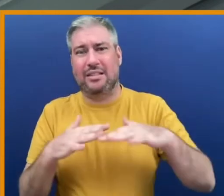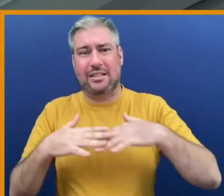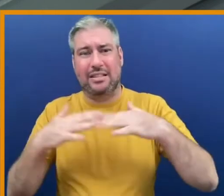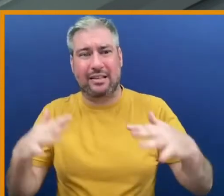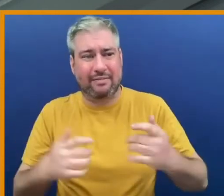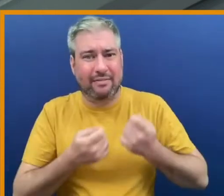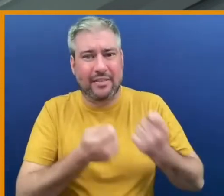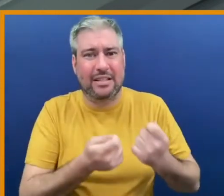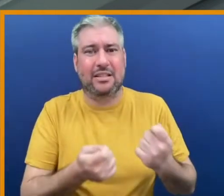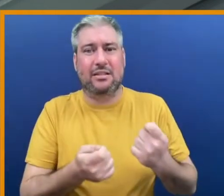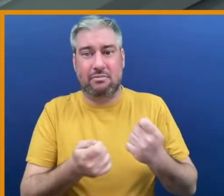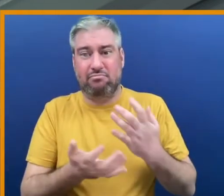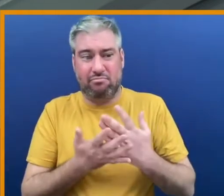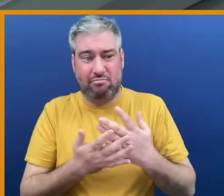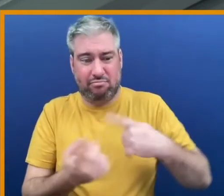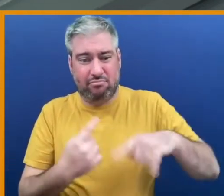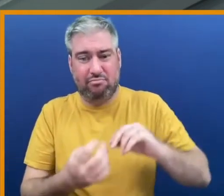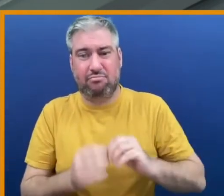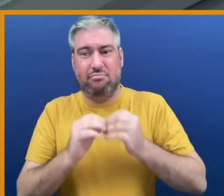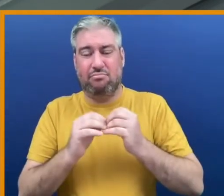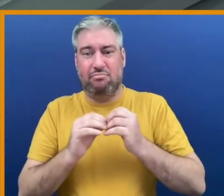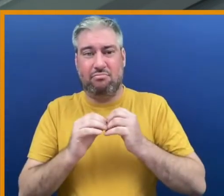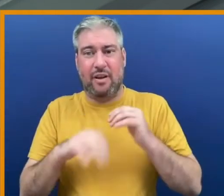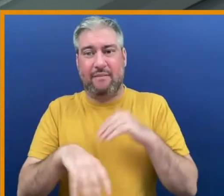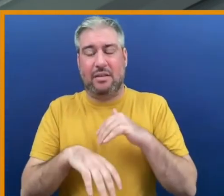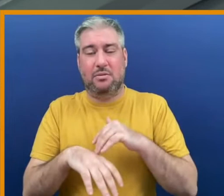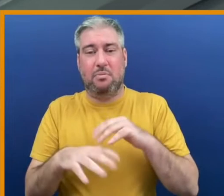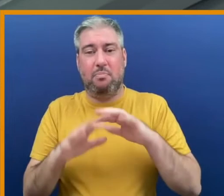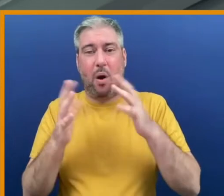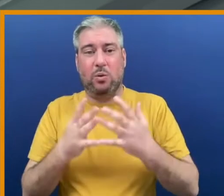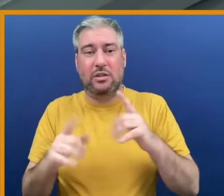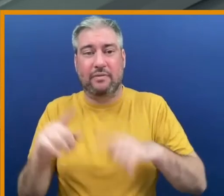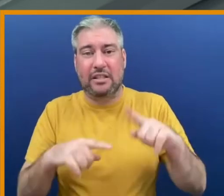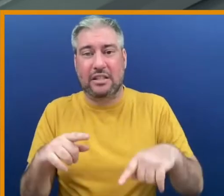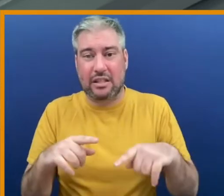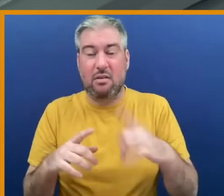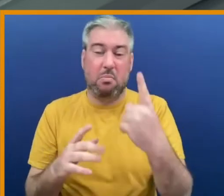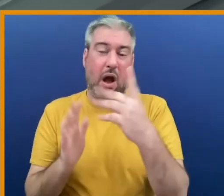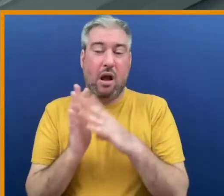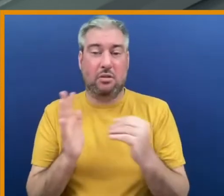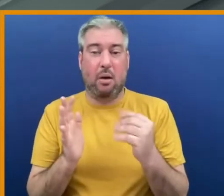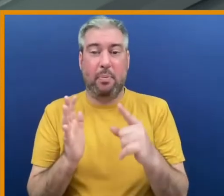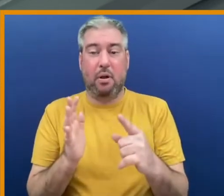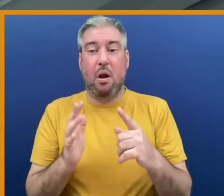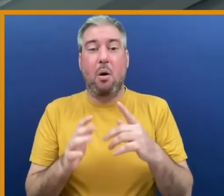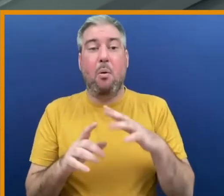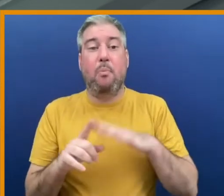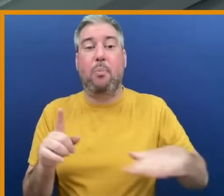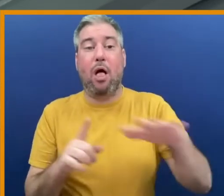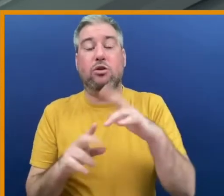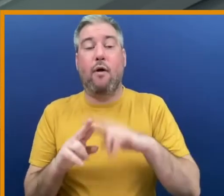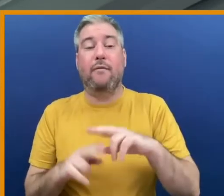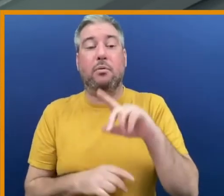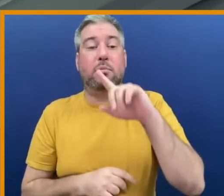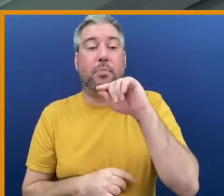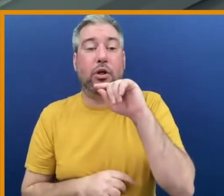example, collapsing populations of swallows, swifts and house martins may be largely caused by the collapse of the populations of insects,